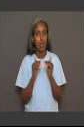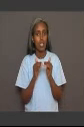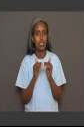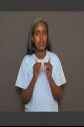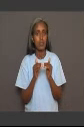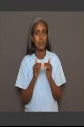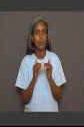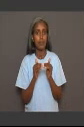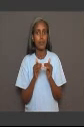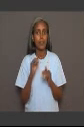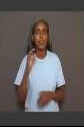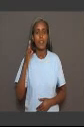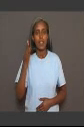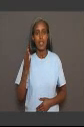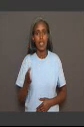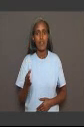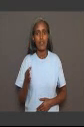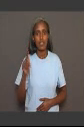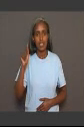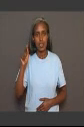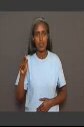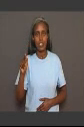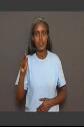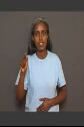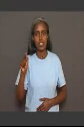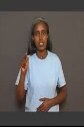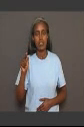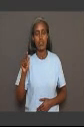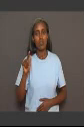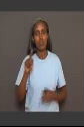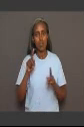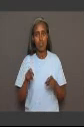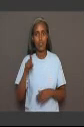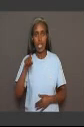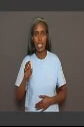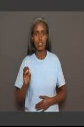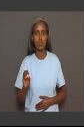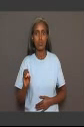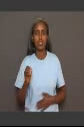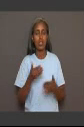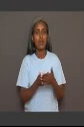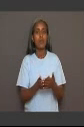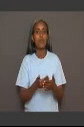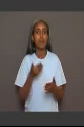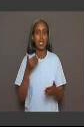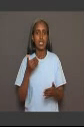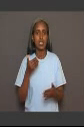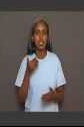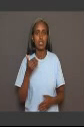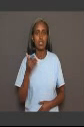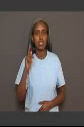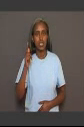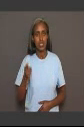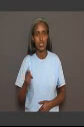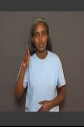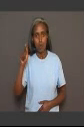equals f derivative of x naught minus